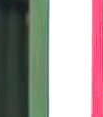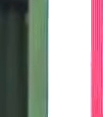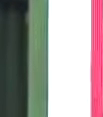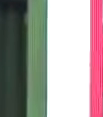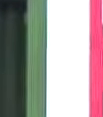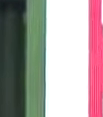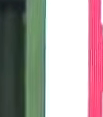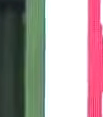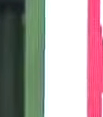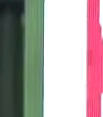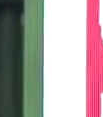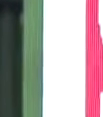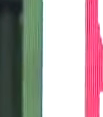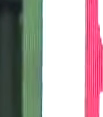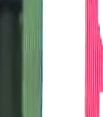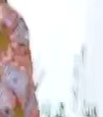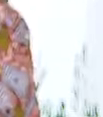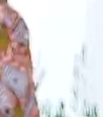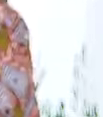Hamjambo tena.